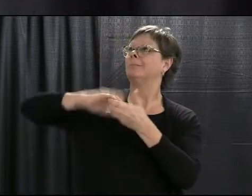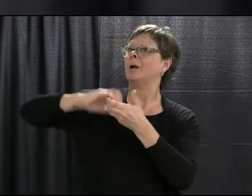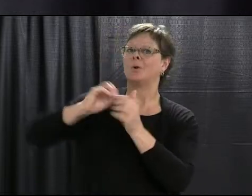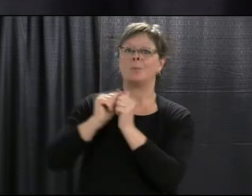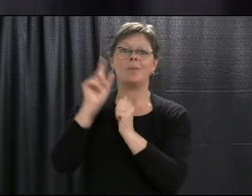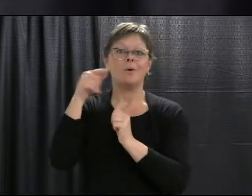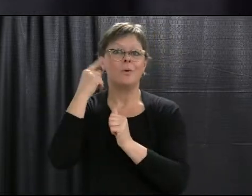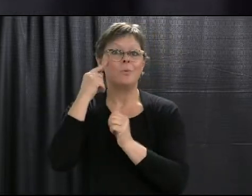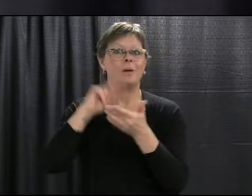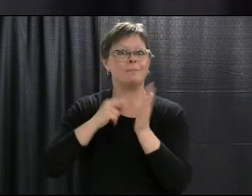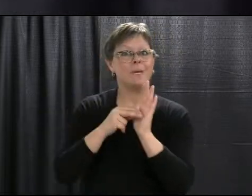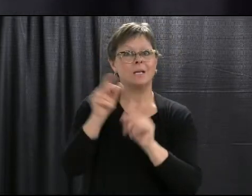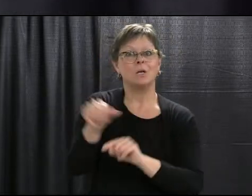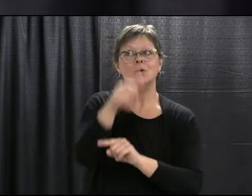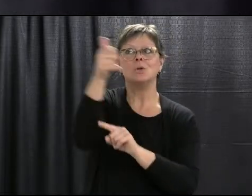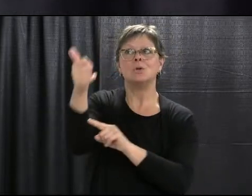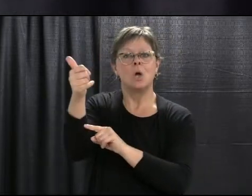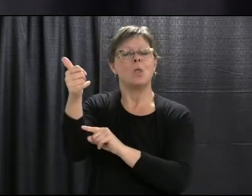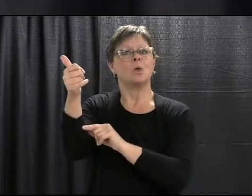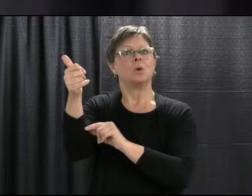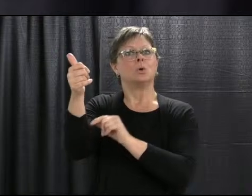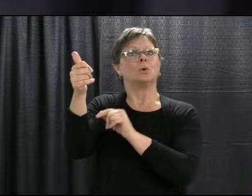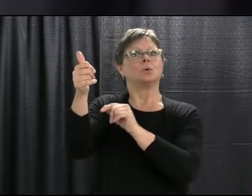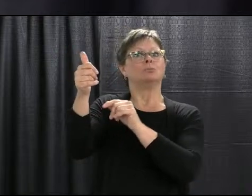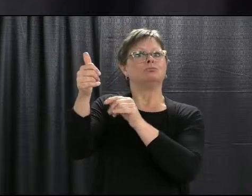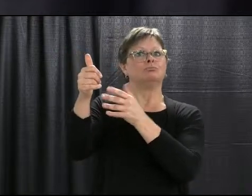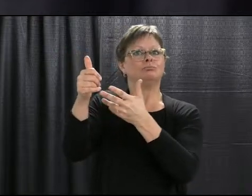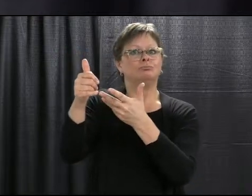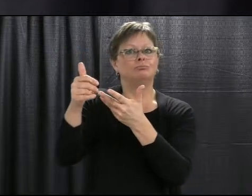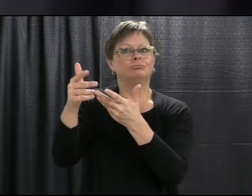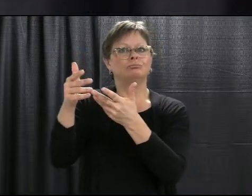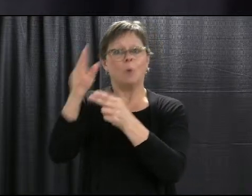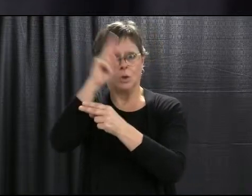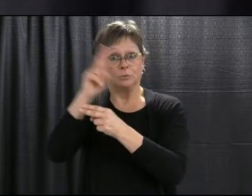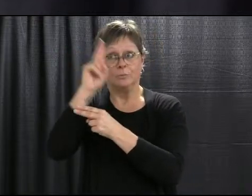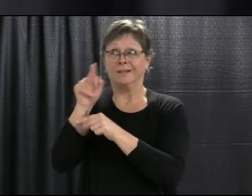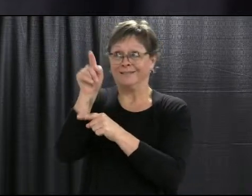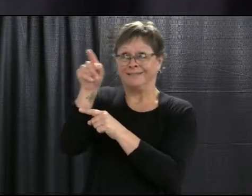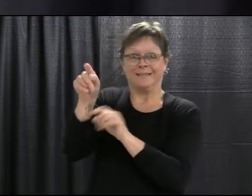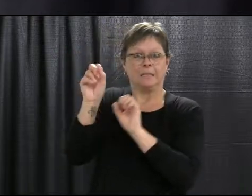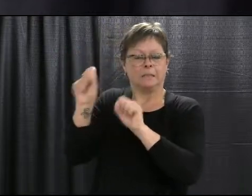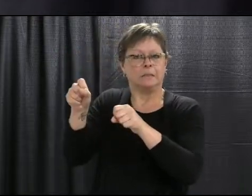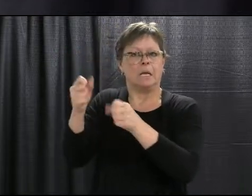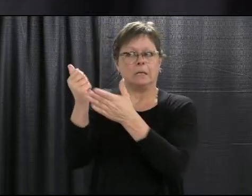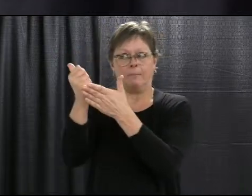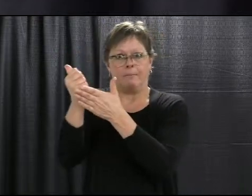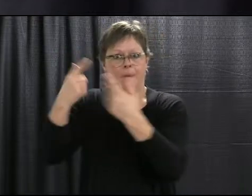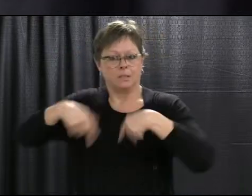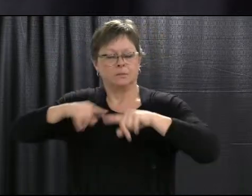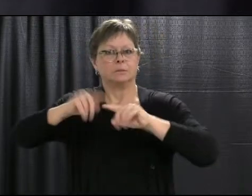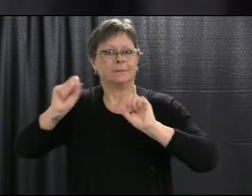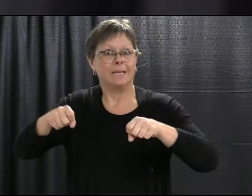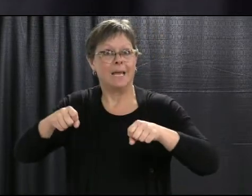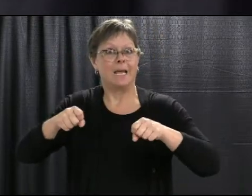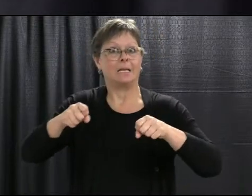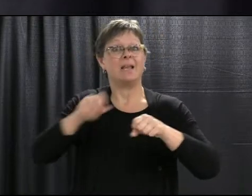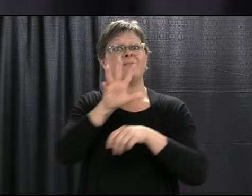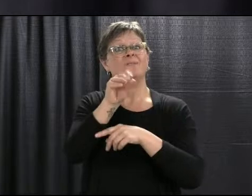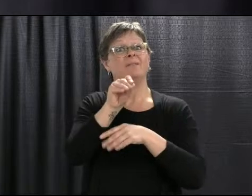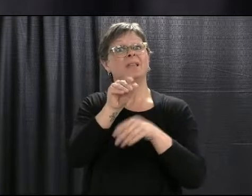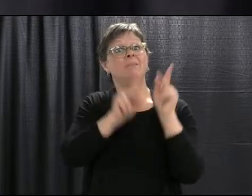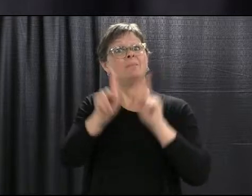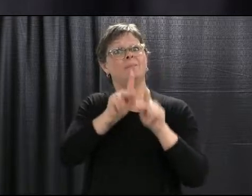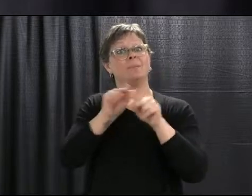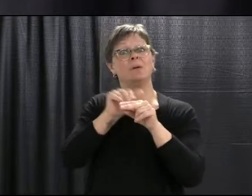another conduit where we couldn't operate on all those people emerging from the pandemic in our own ORs, and they helped us, and we sent 50 people